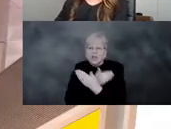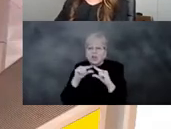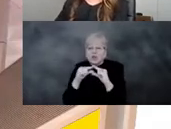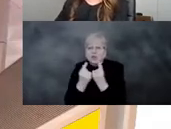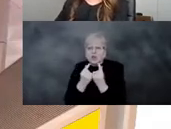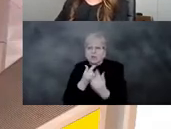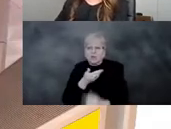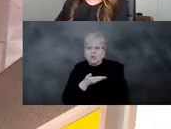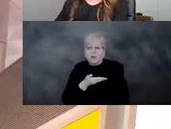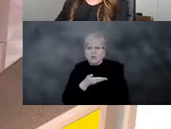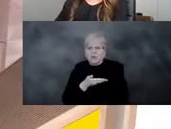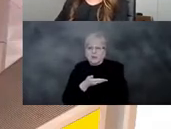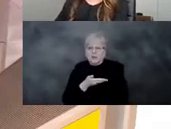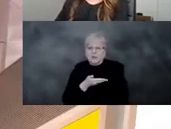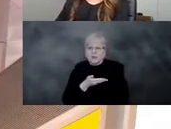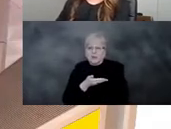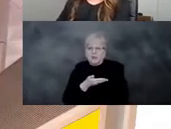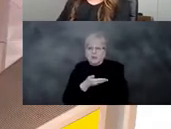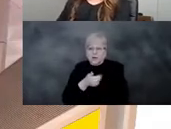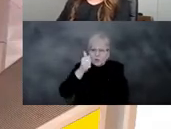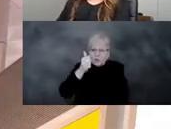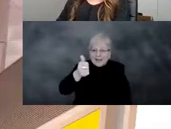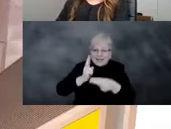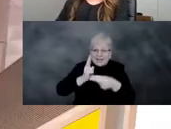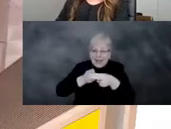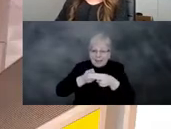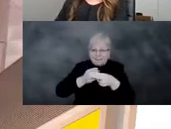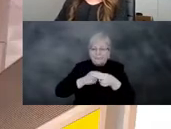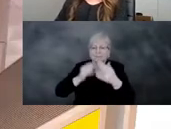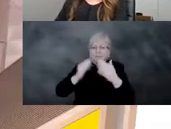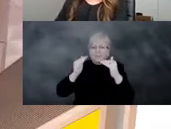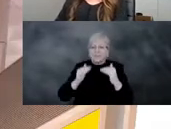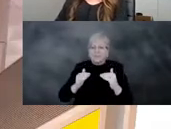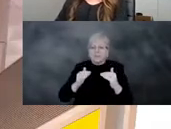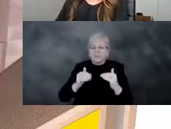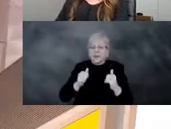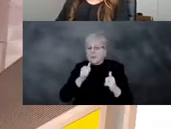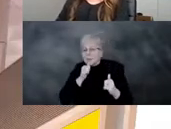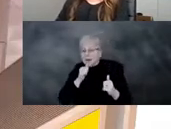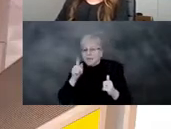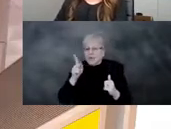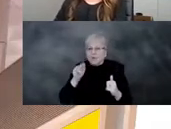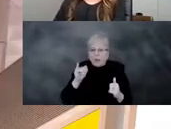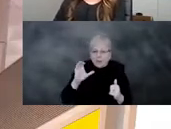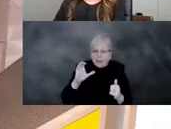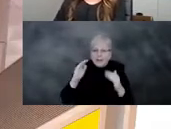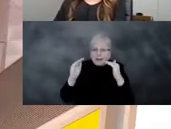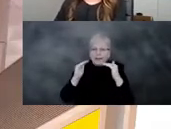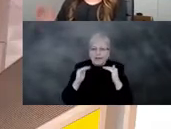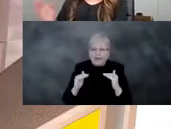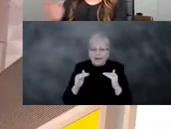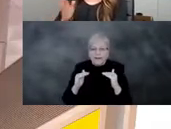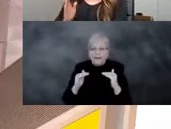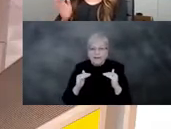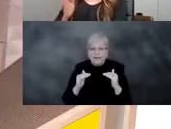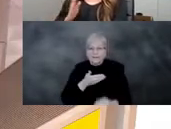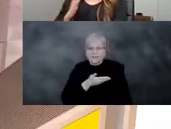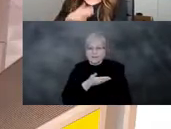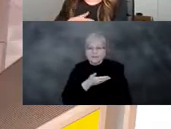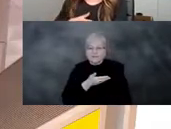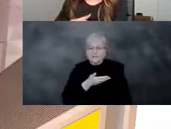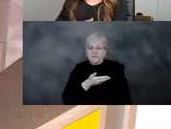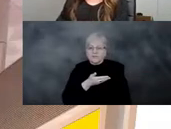to name your own group, decide if it's going to be private or public, and then from there you can add